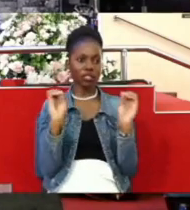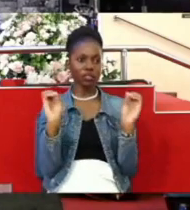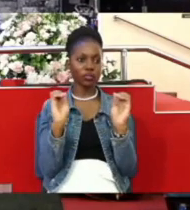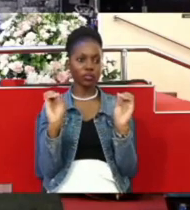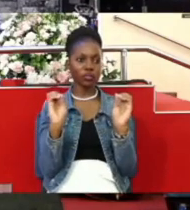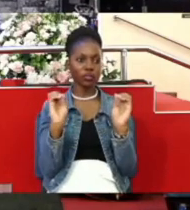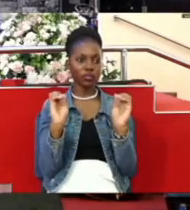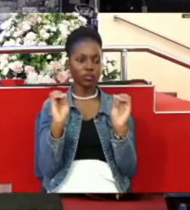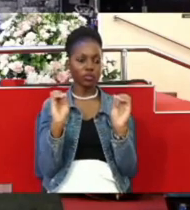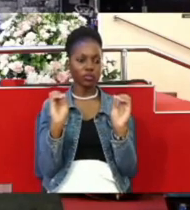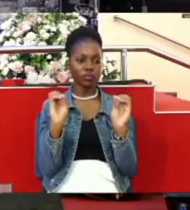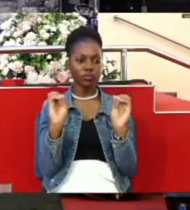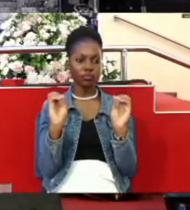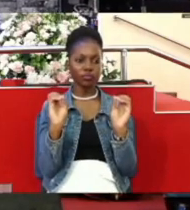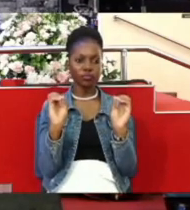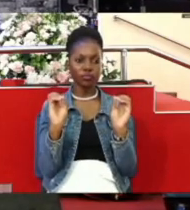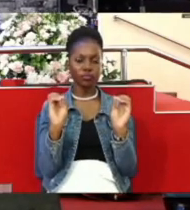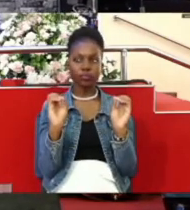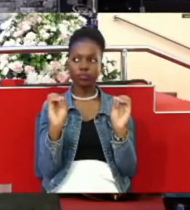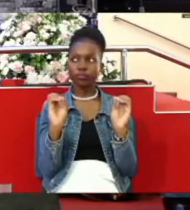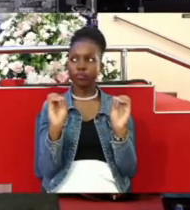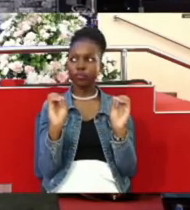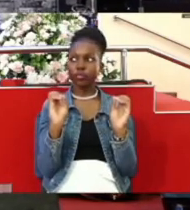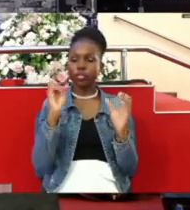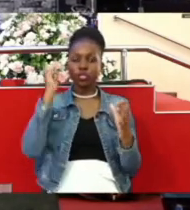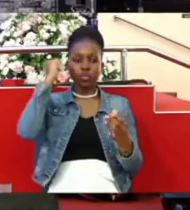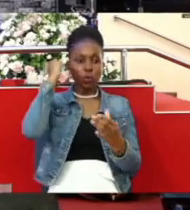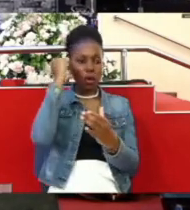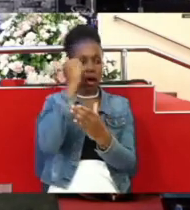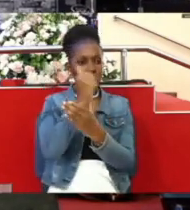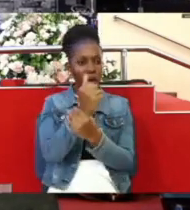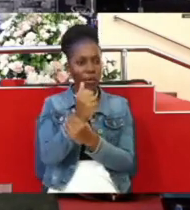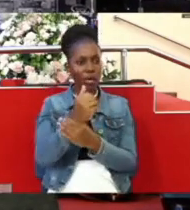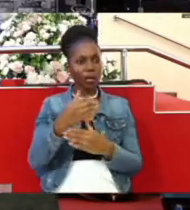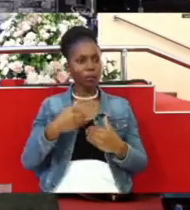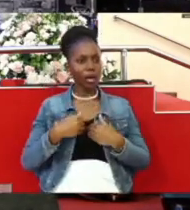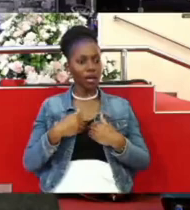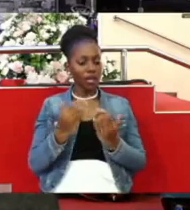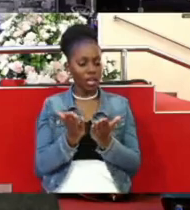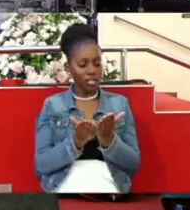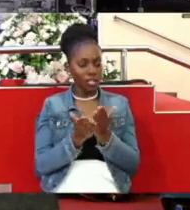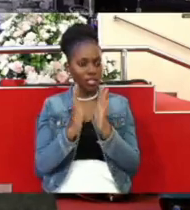Abraham had a very loyal and good servant called Eliezer.